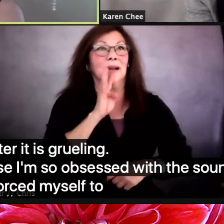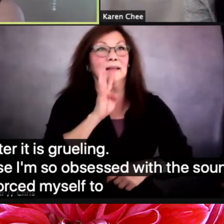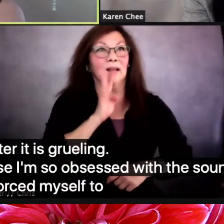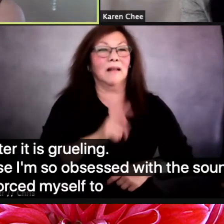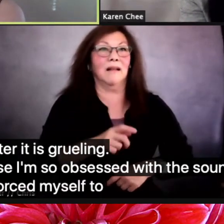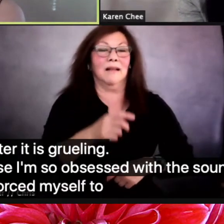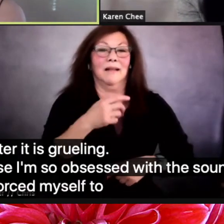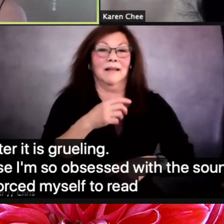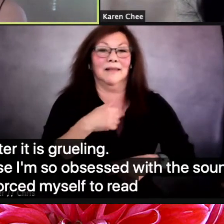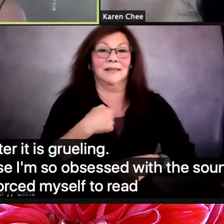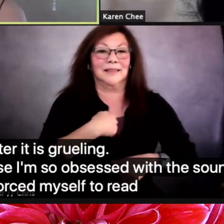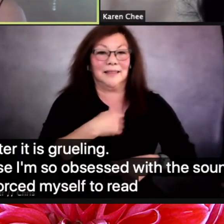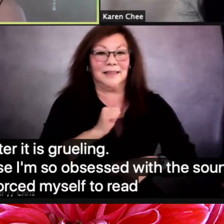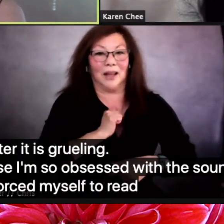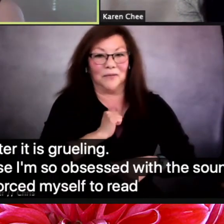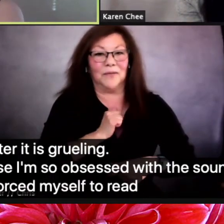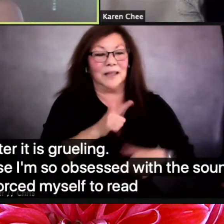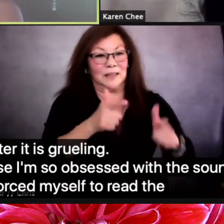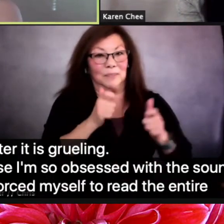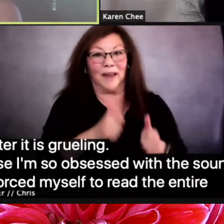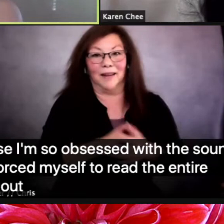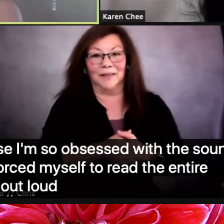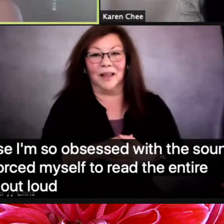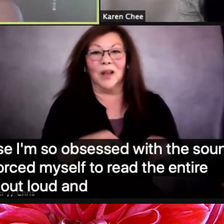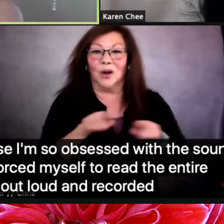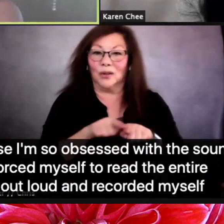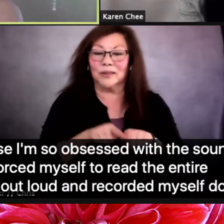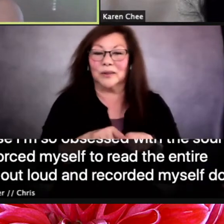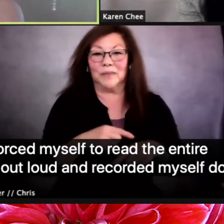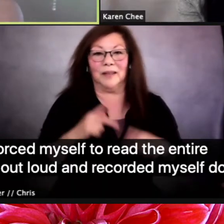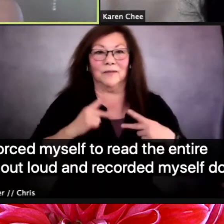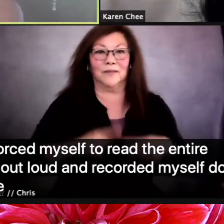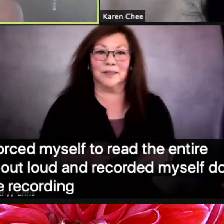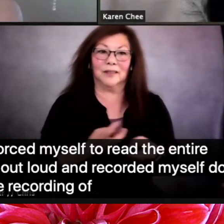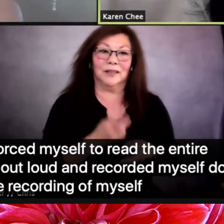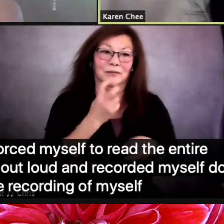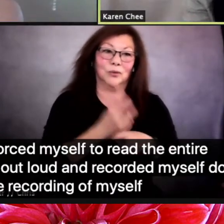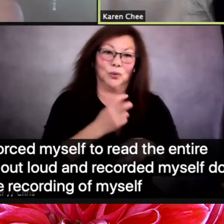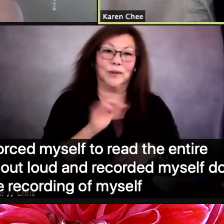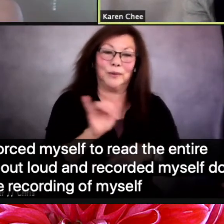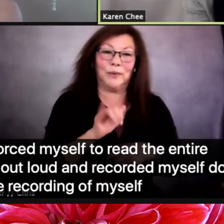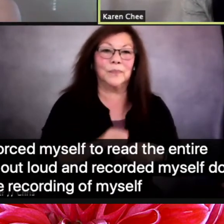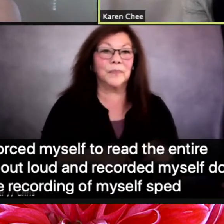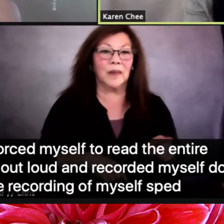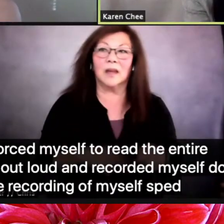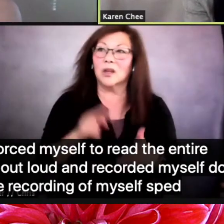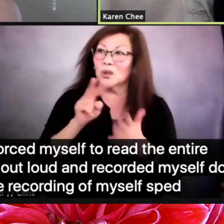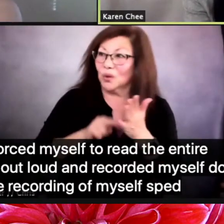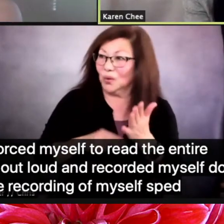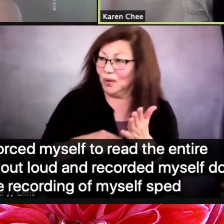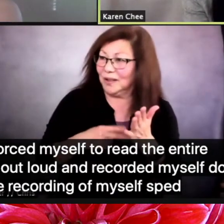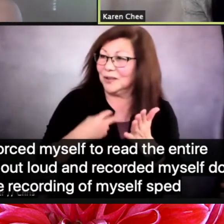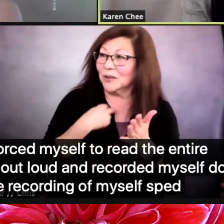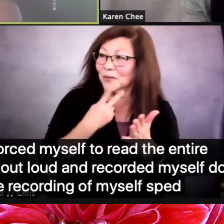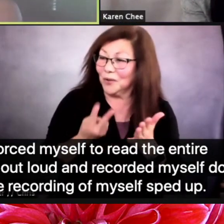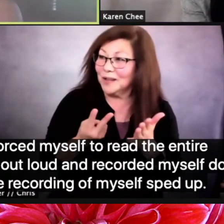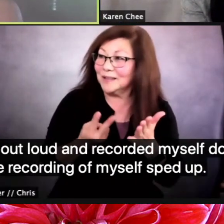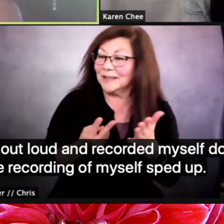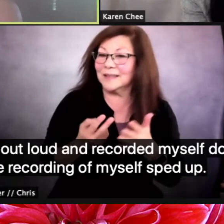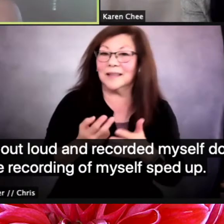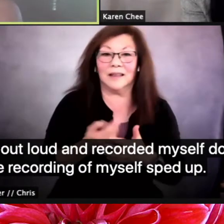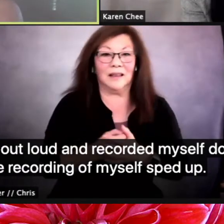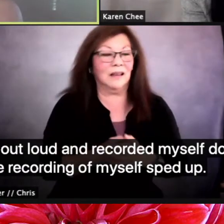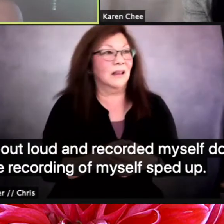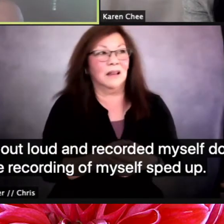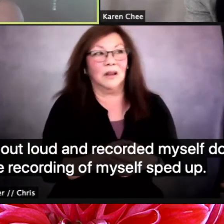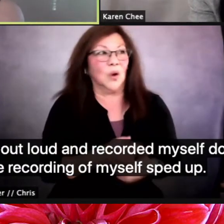up. Anyway, so that's also just like physically grueling. Yeah, did you lose your voice at any point over your book? Oh no, thank